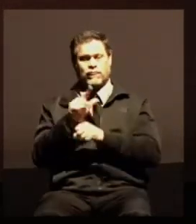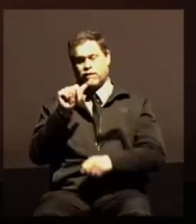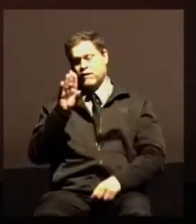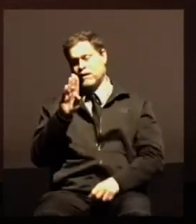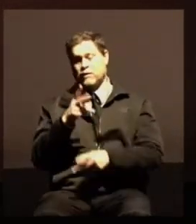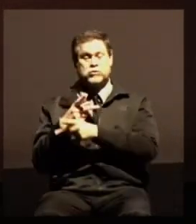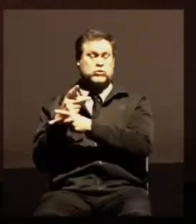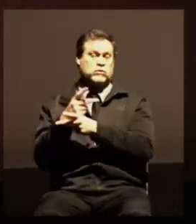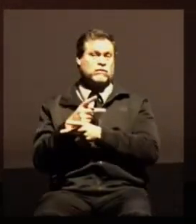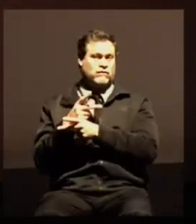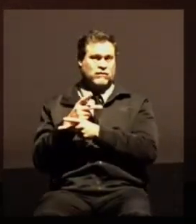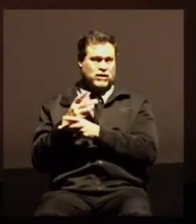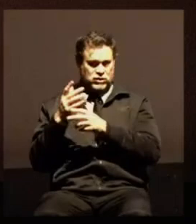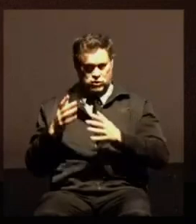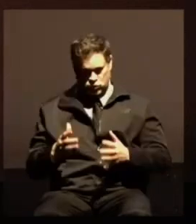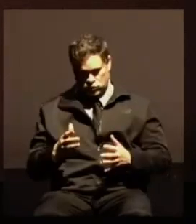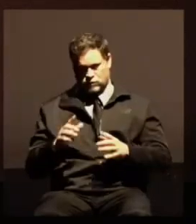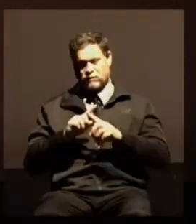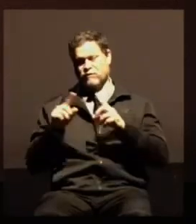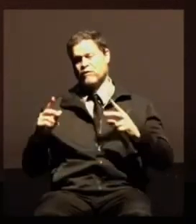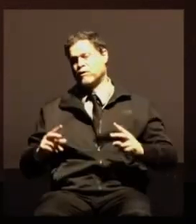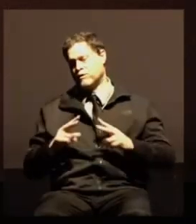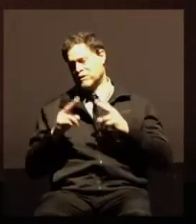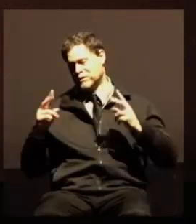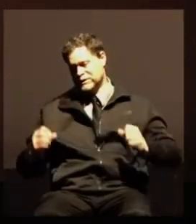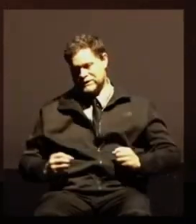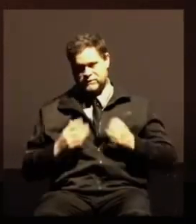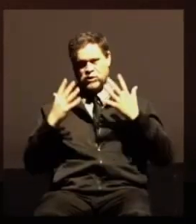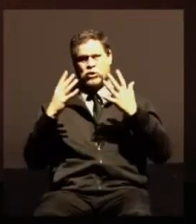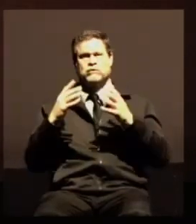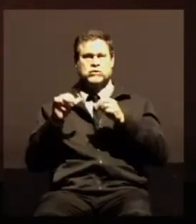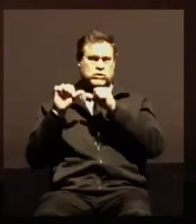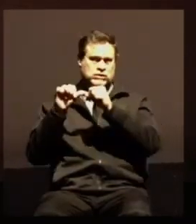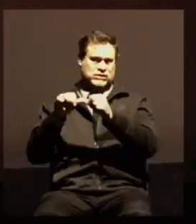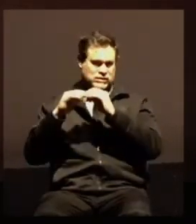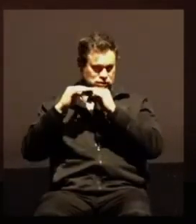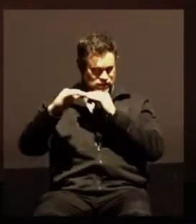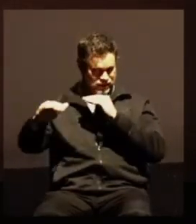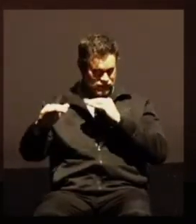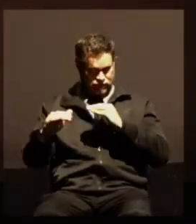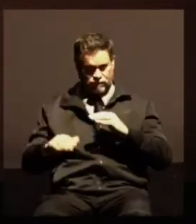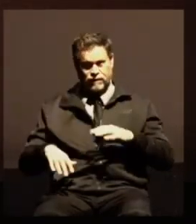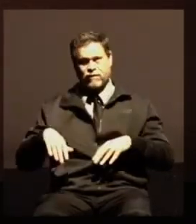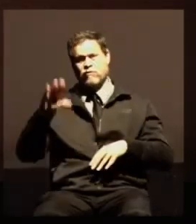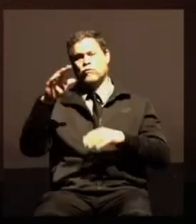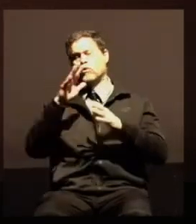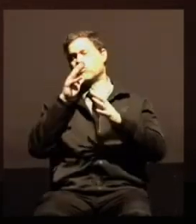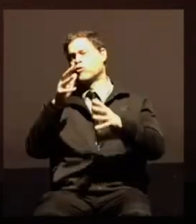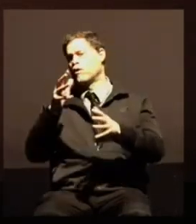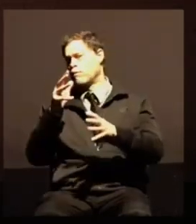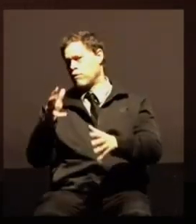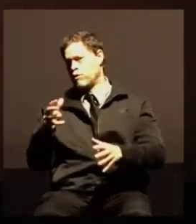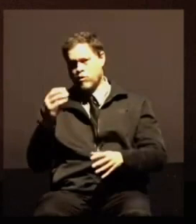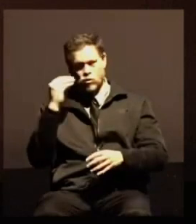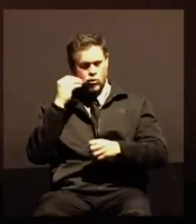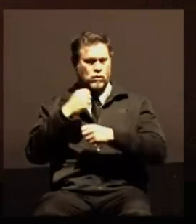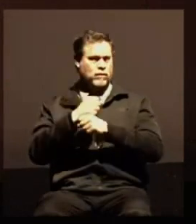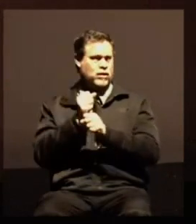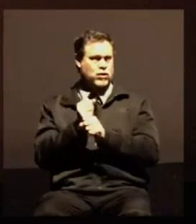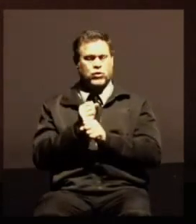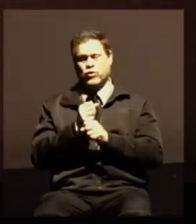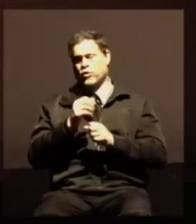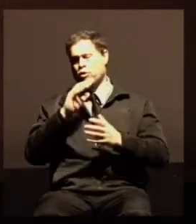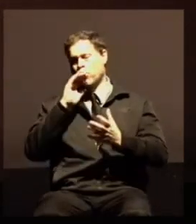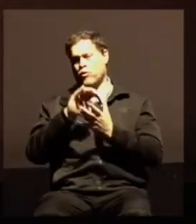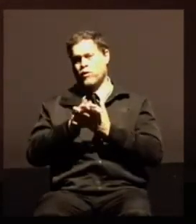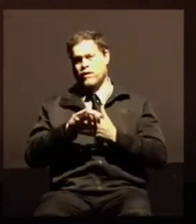supervisor, so very inspiring to my career in terms of stability. I also was raised by my grandmother, who was a homemaker, a wife